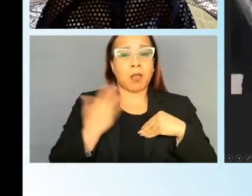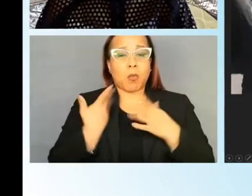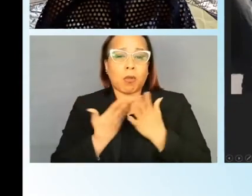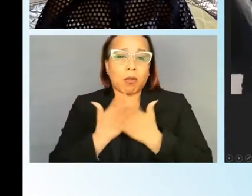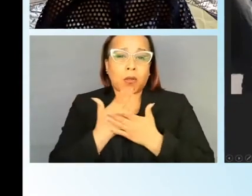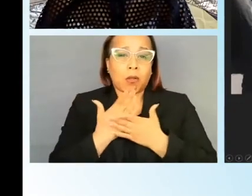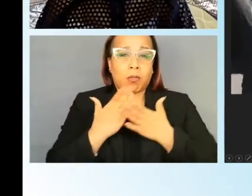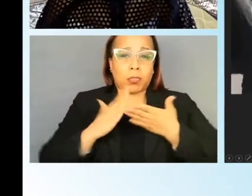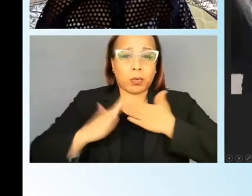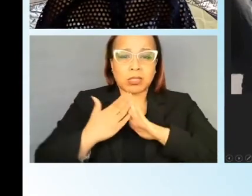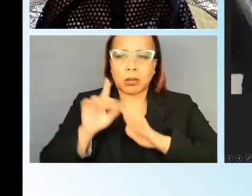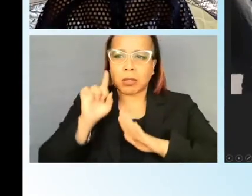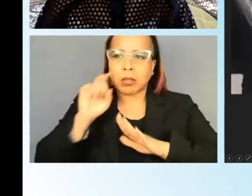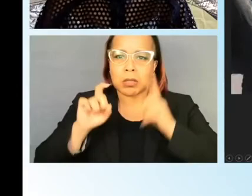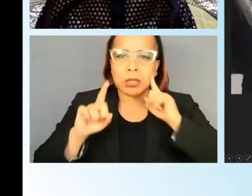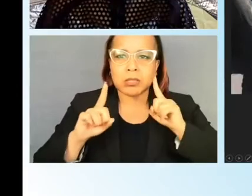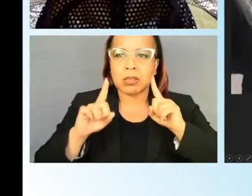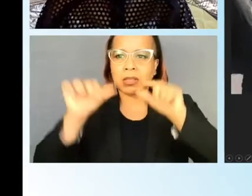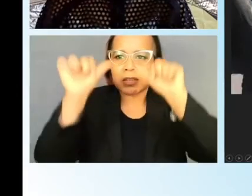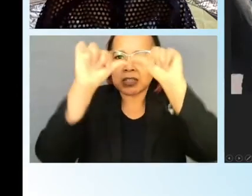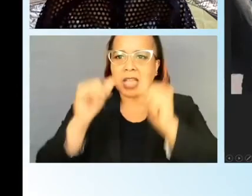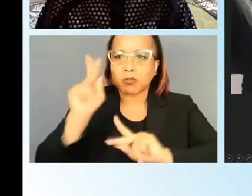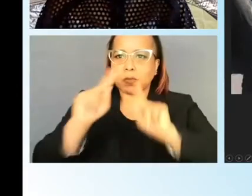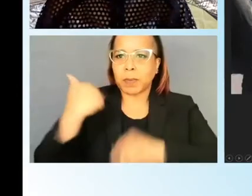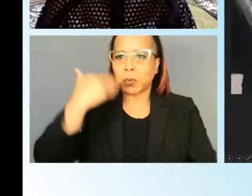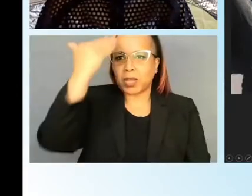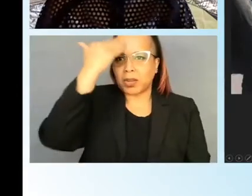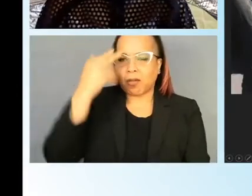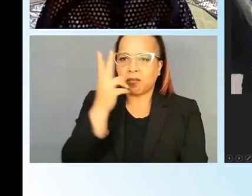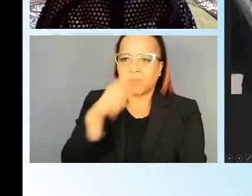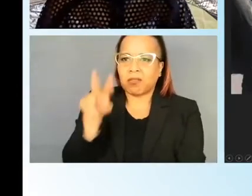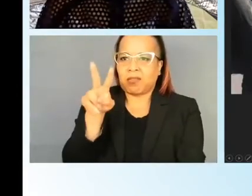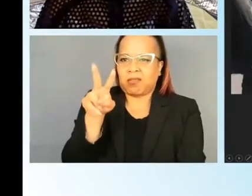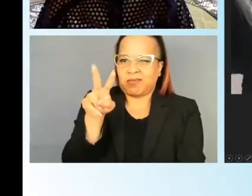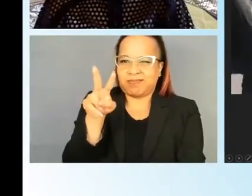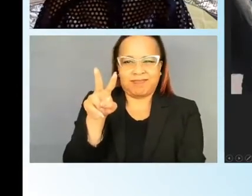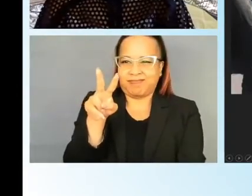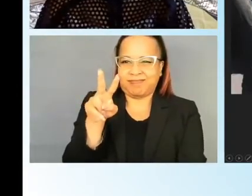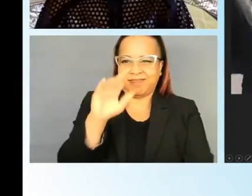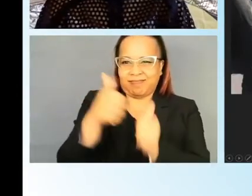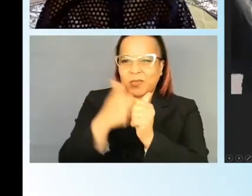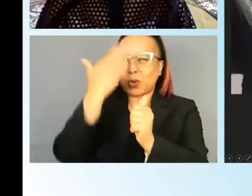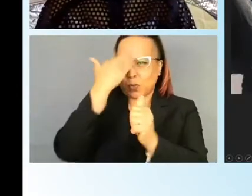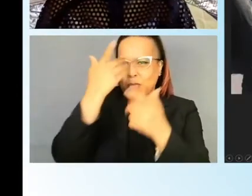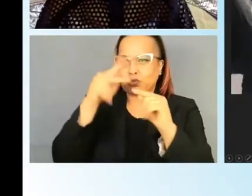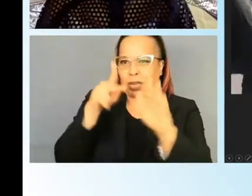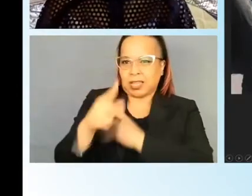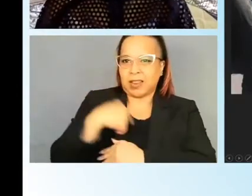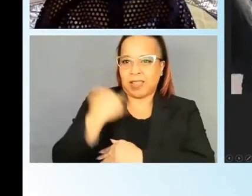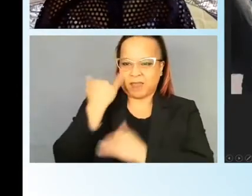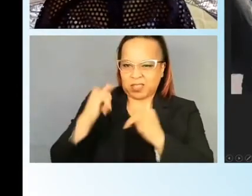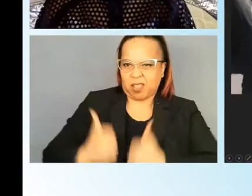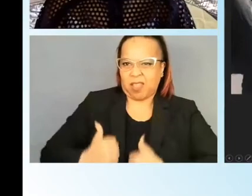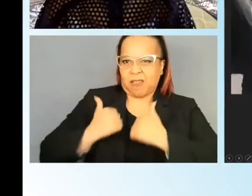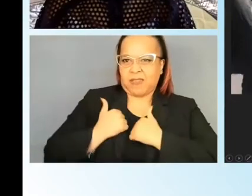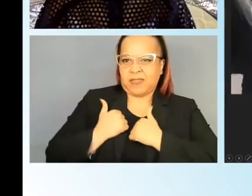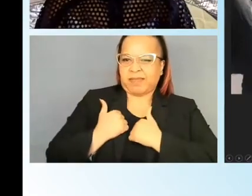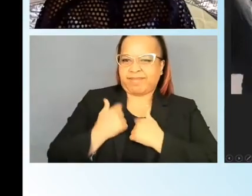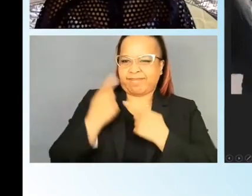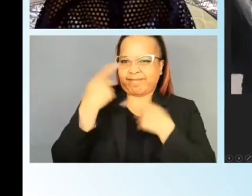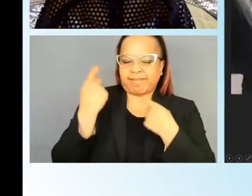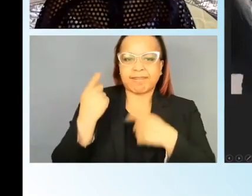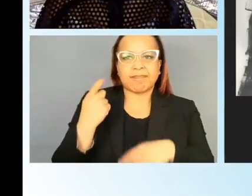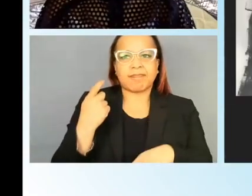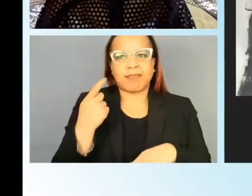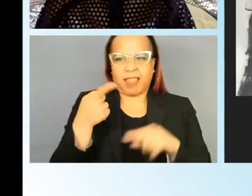statues of people we know probably would have tried to kill us were they alive today and definitely gave harm